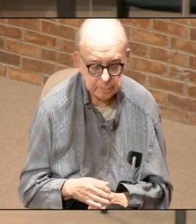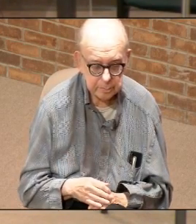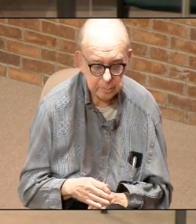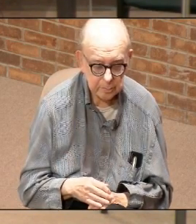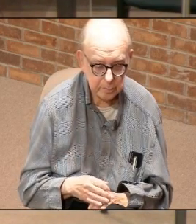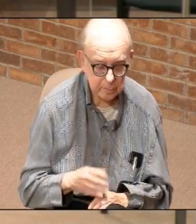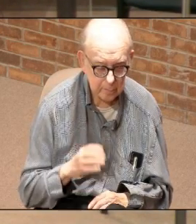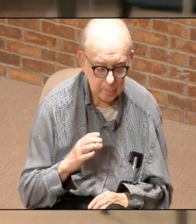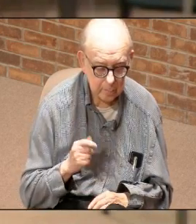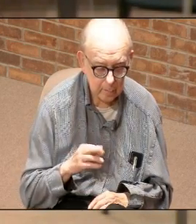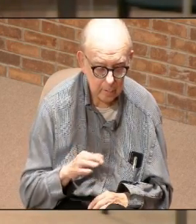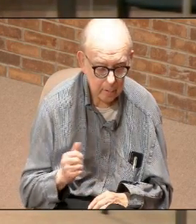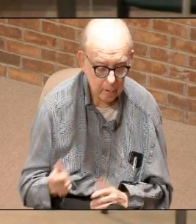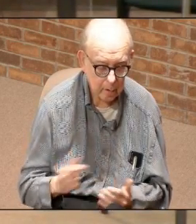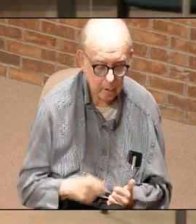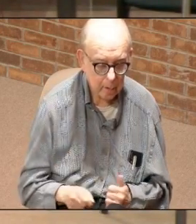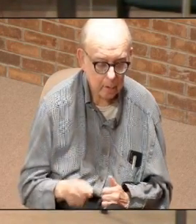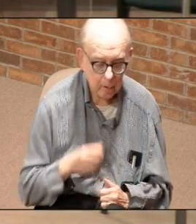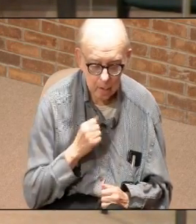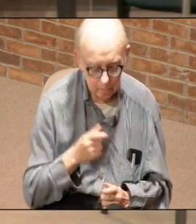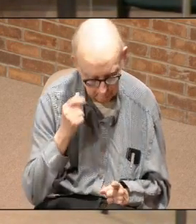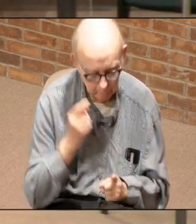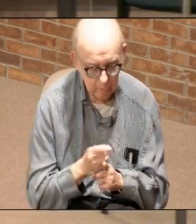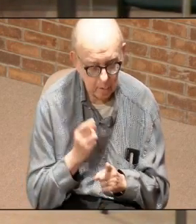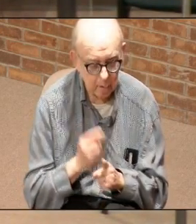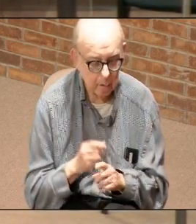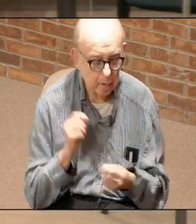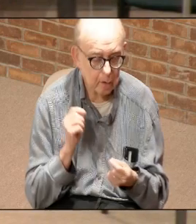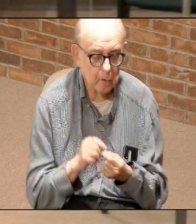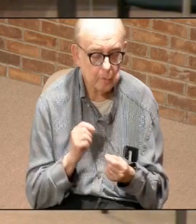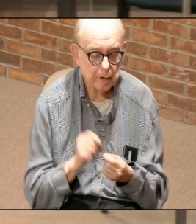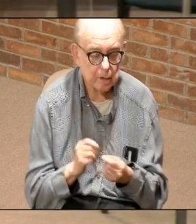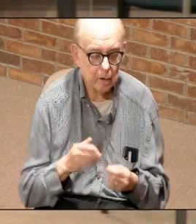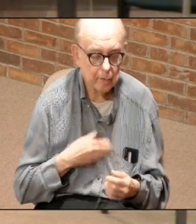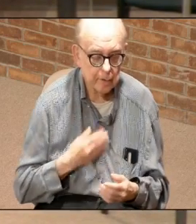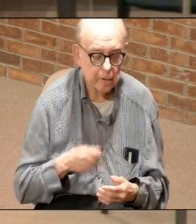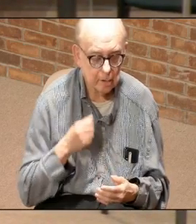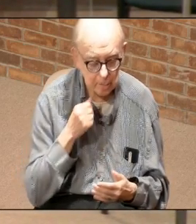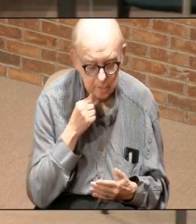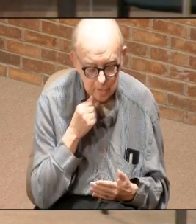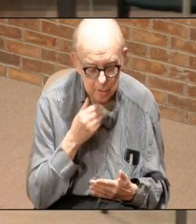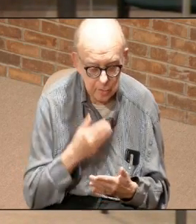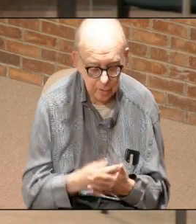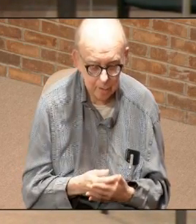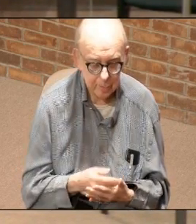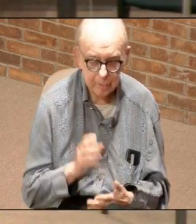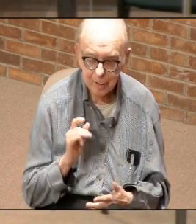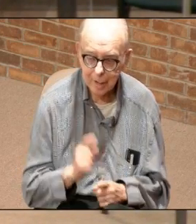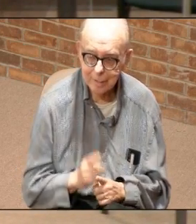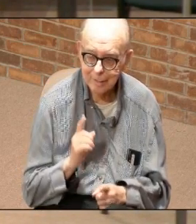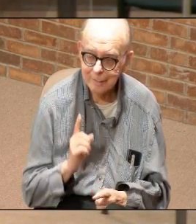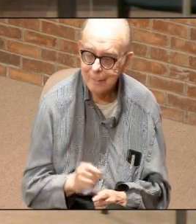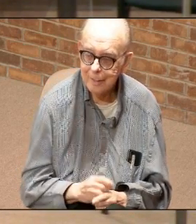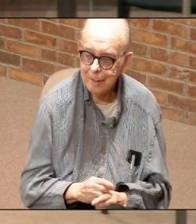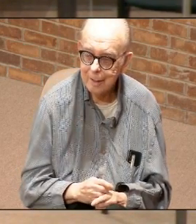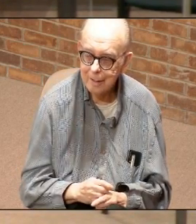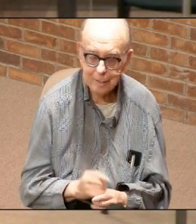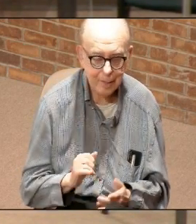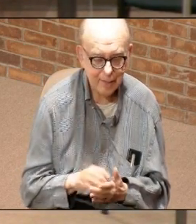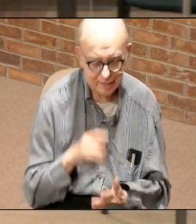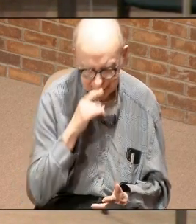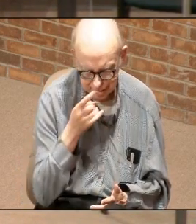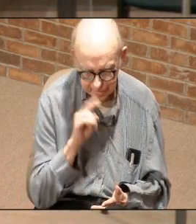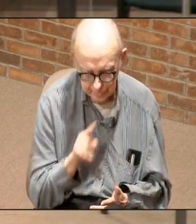And so she comes along, and so older brothers pick on younger sister. Okay, that's